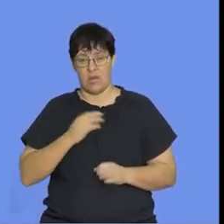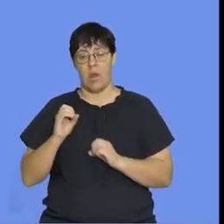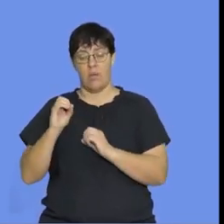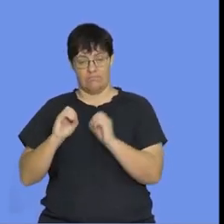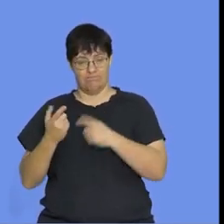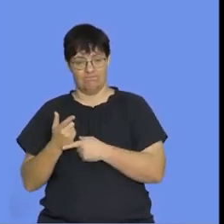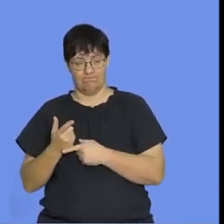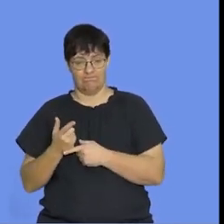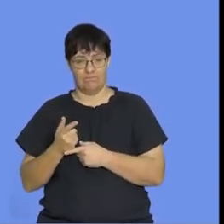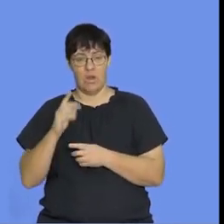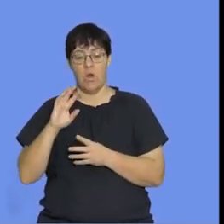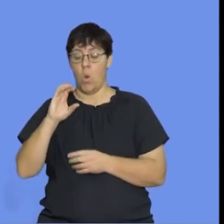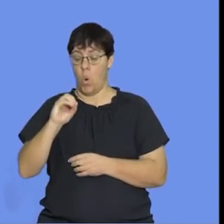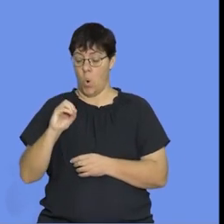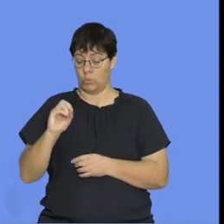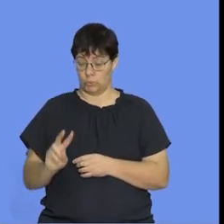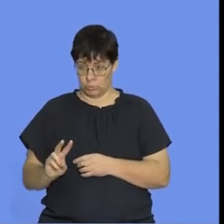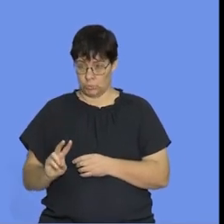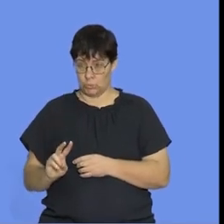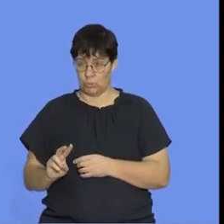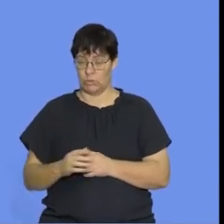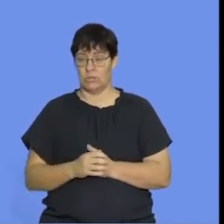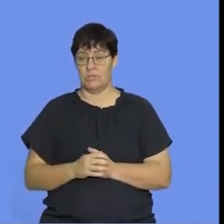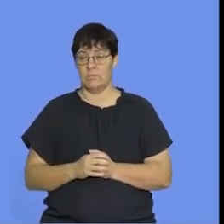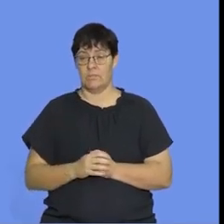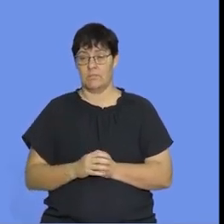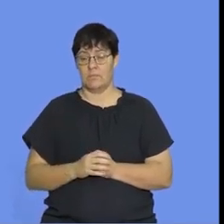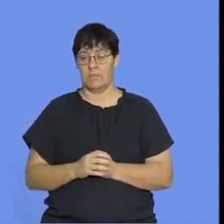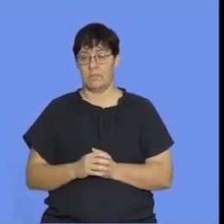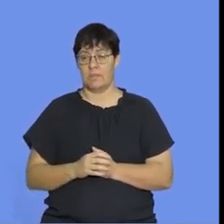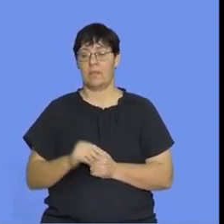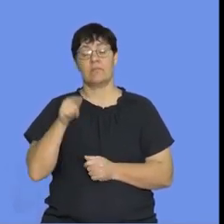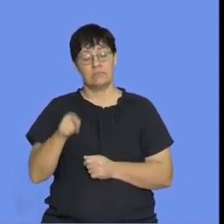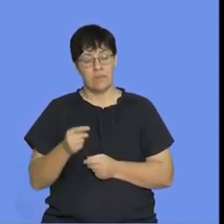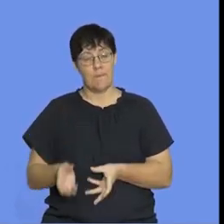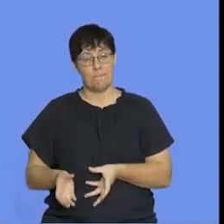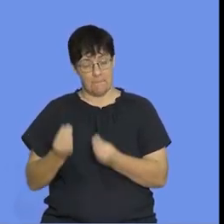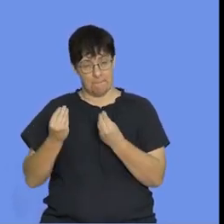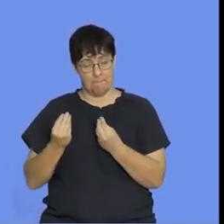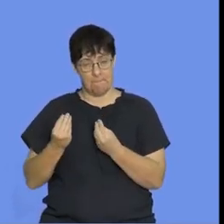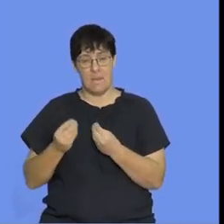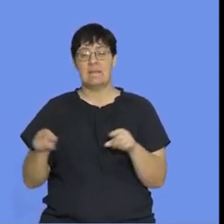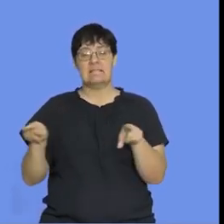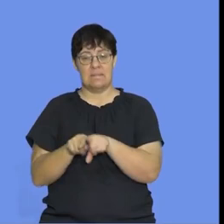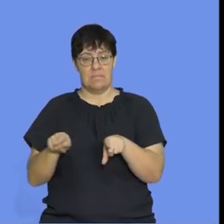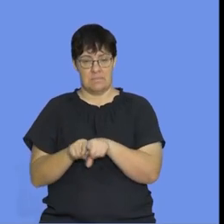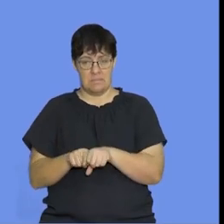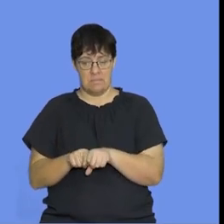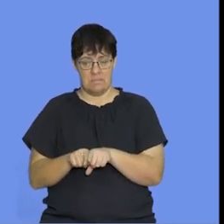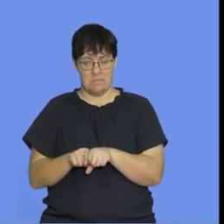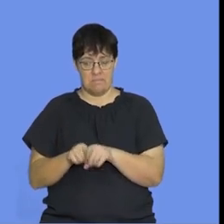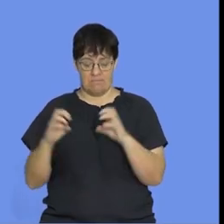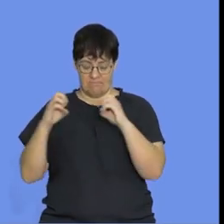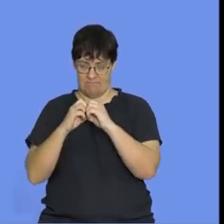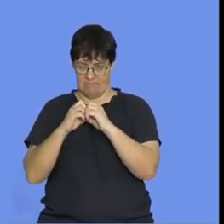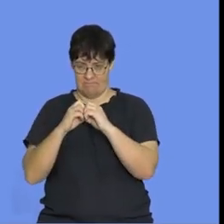the formula O2 suggests that oxygen consists of atoms of the same kind that are joined